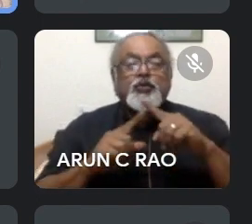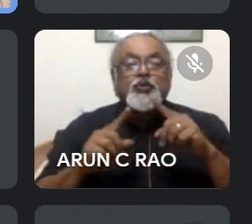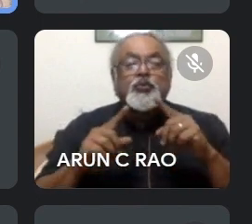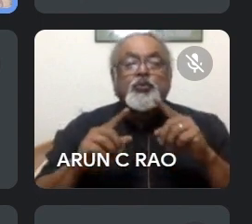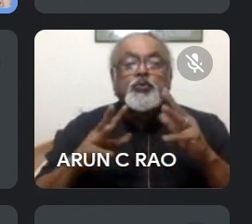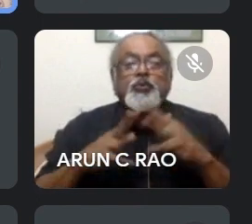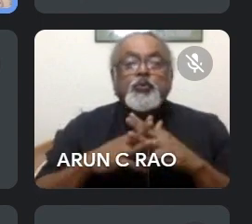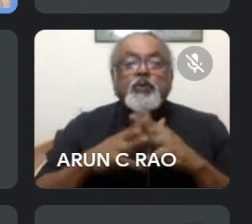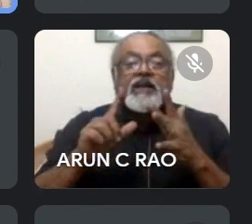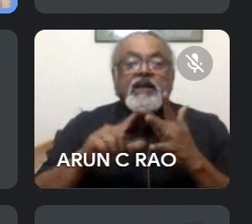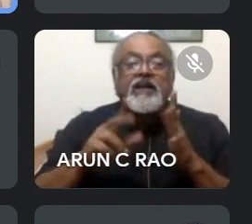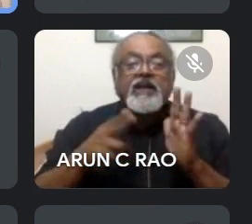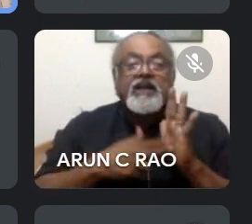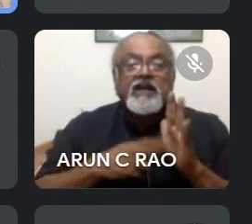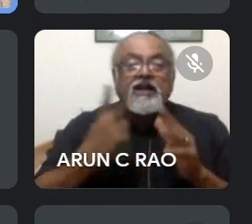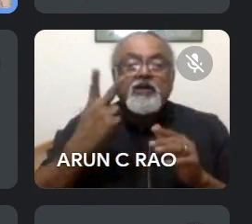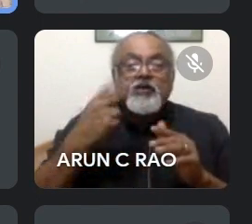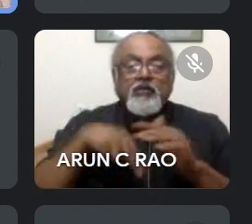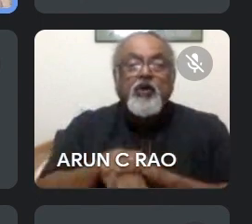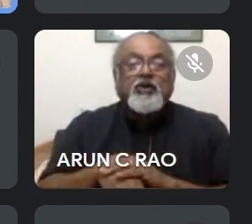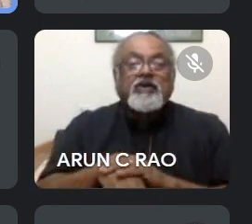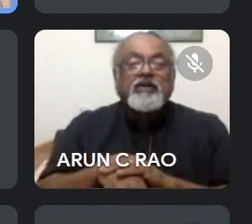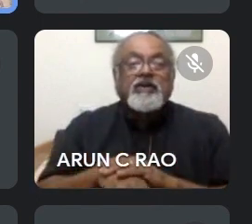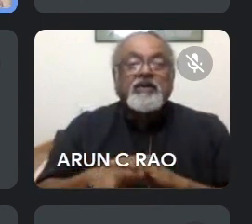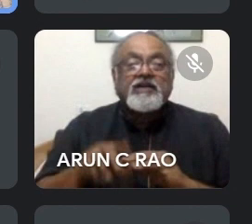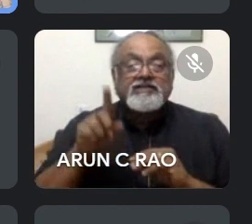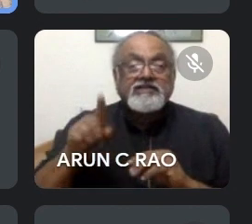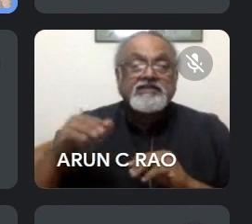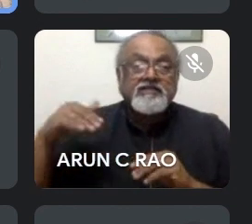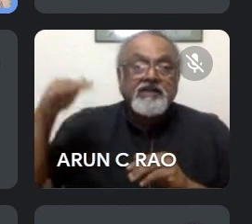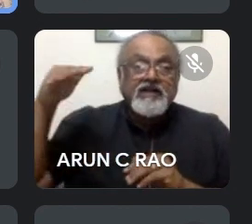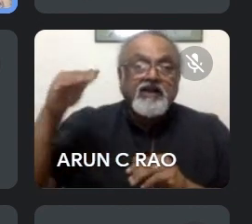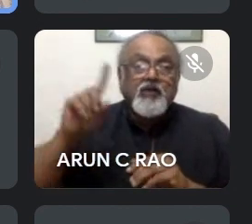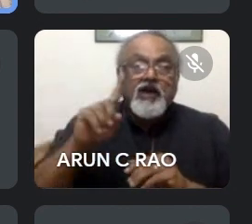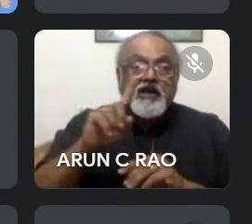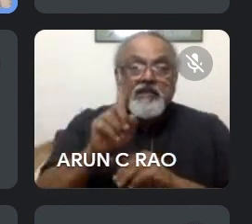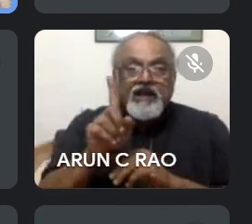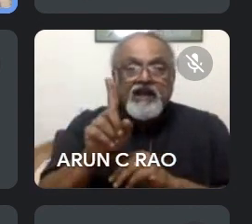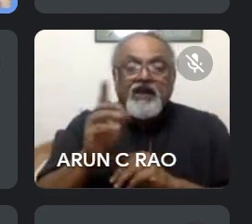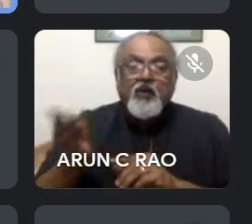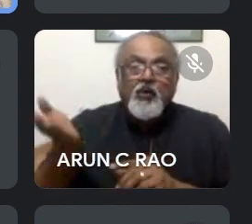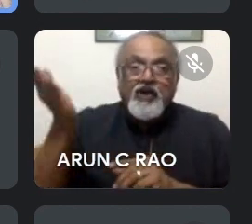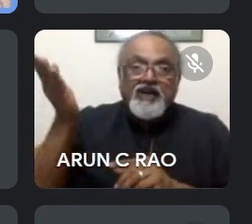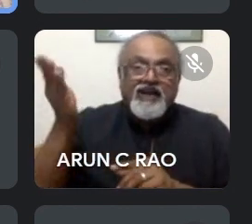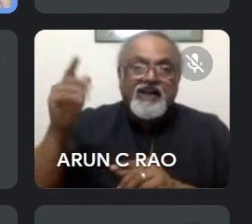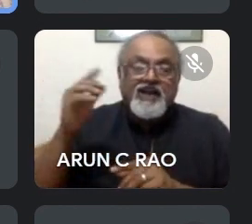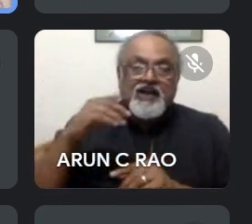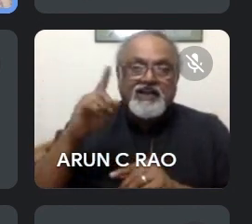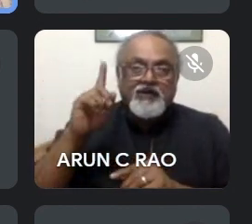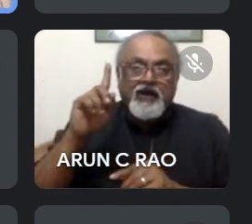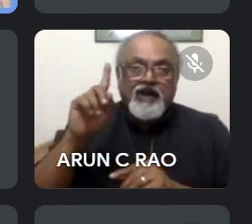and like when we were born, like we were like she's elder to me by a minute, and like